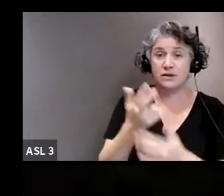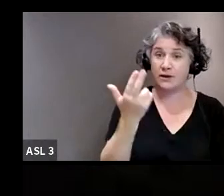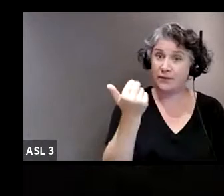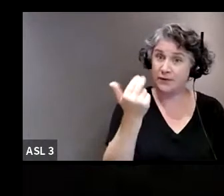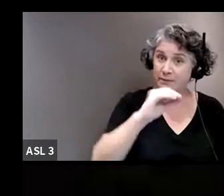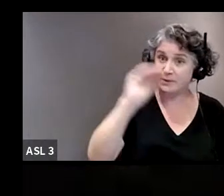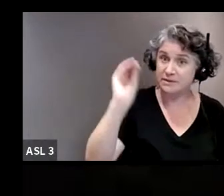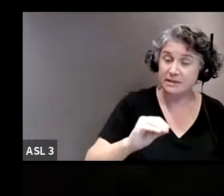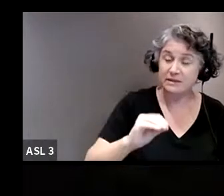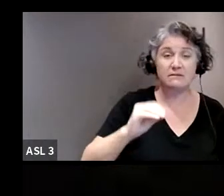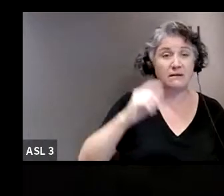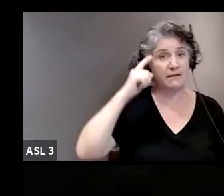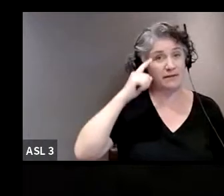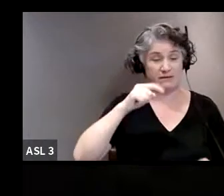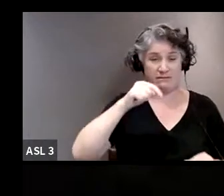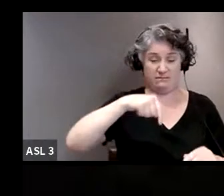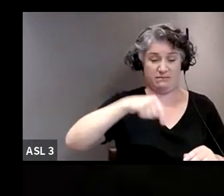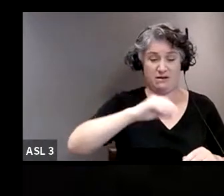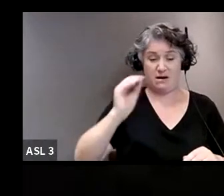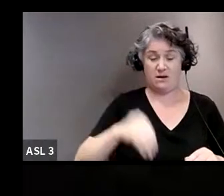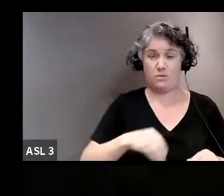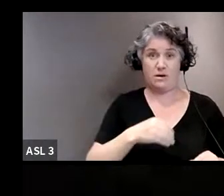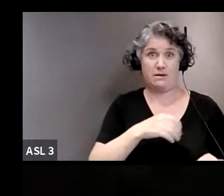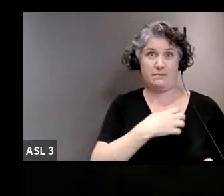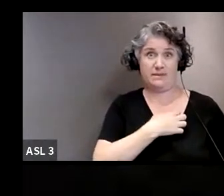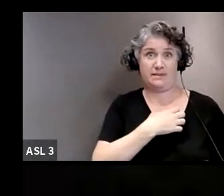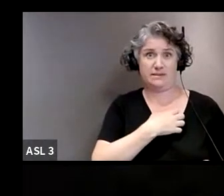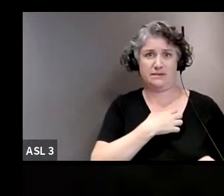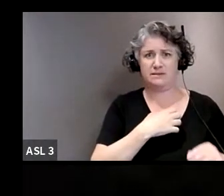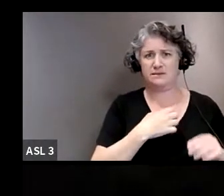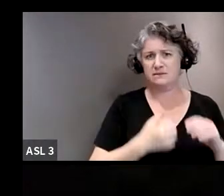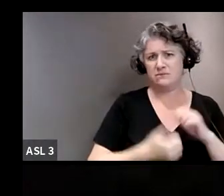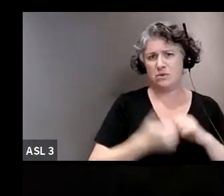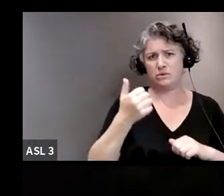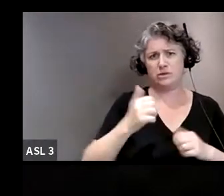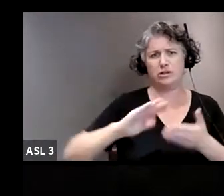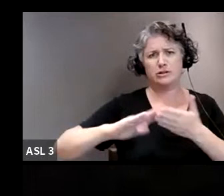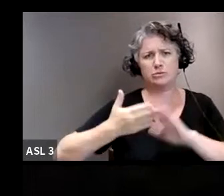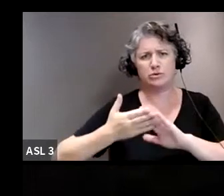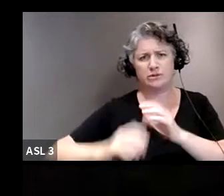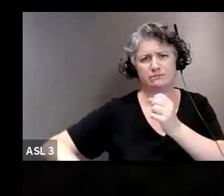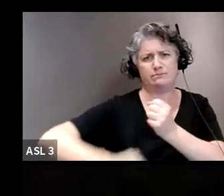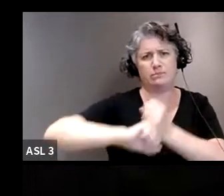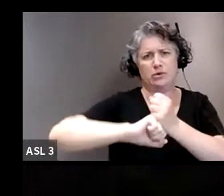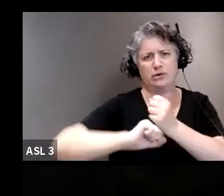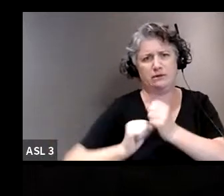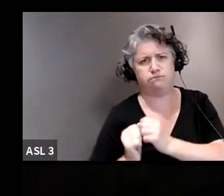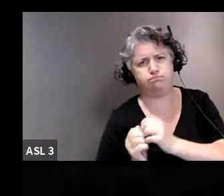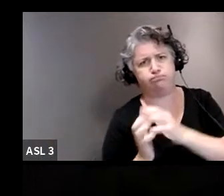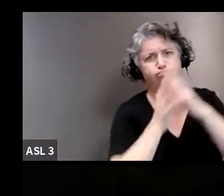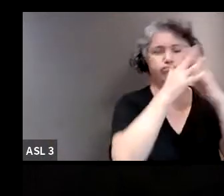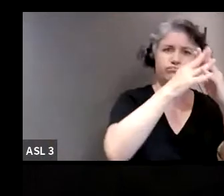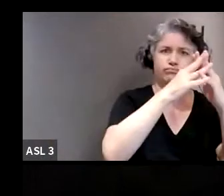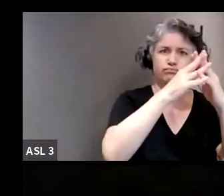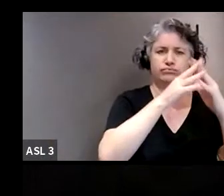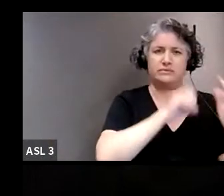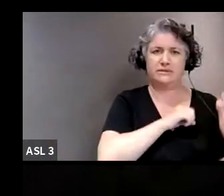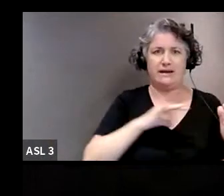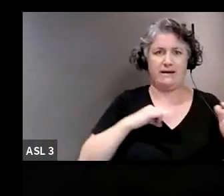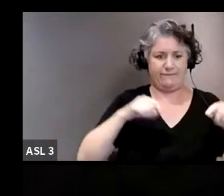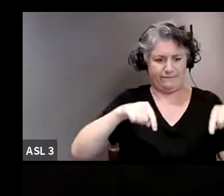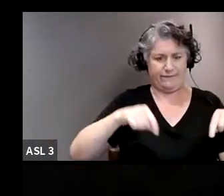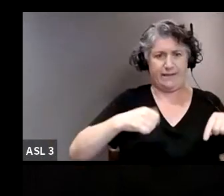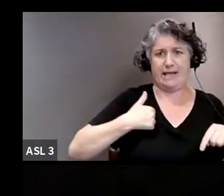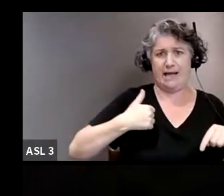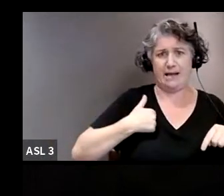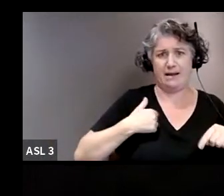believe we're the we are the most upstream staffed and modeled organized police organization in canada i stand to be corrected if